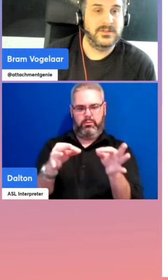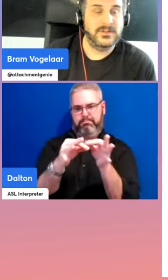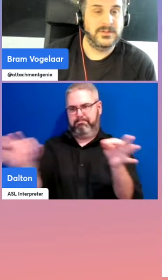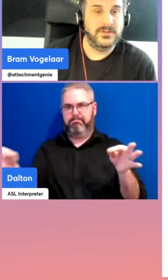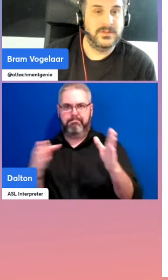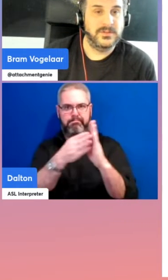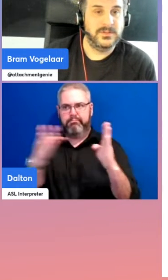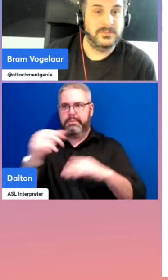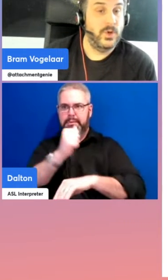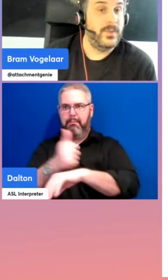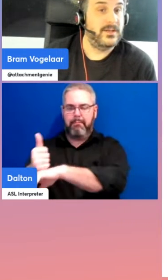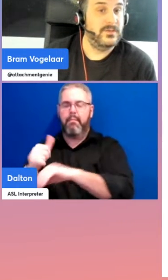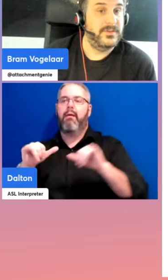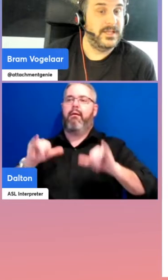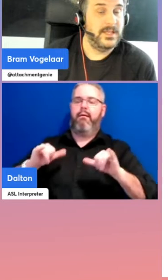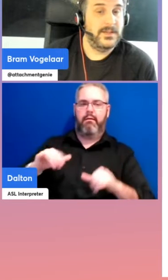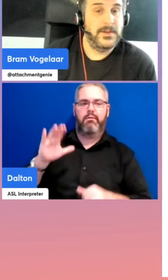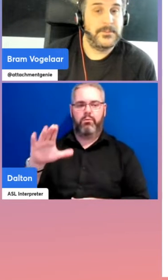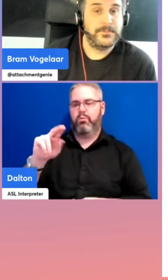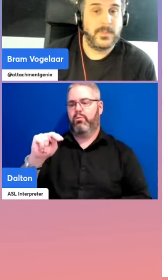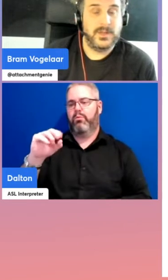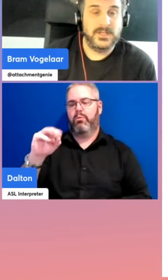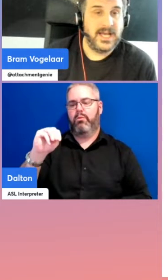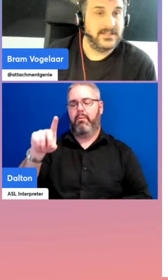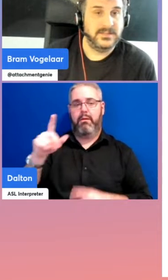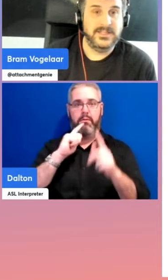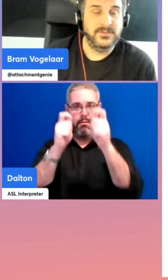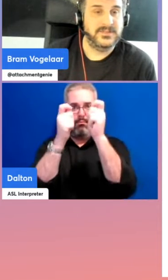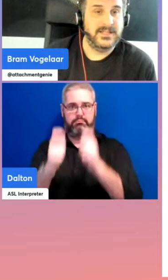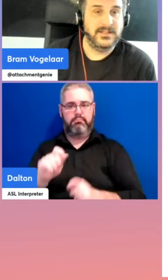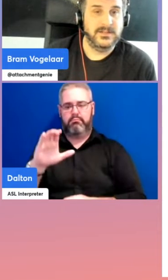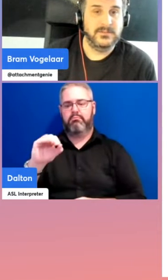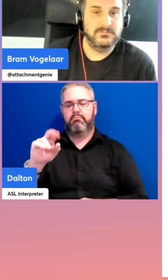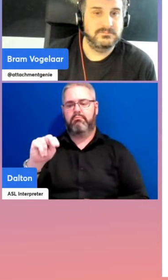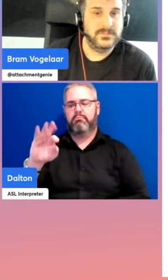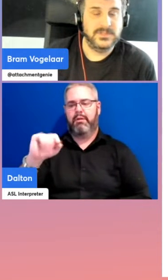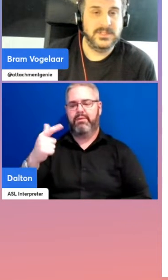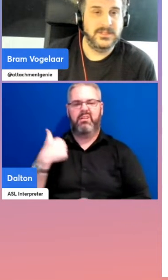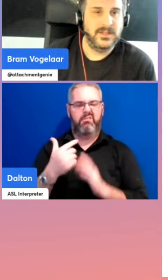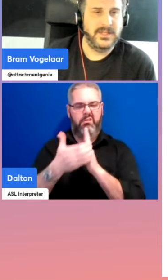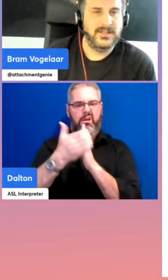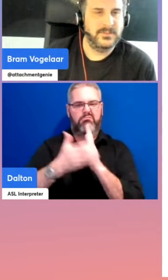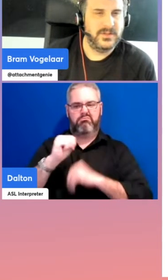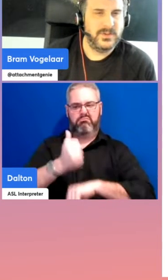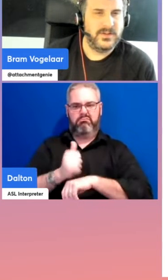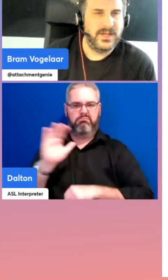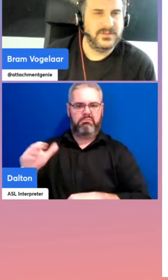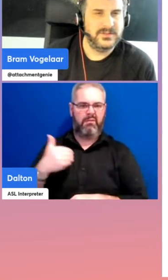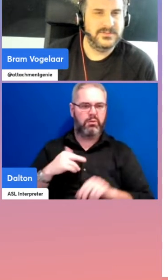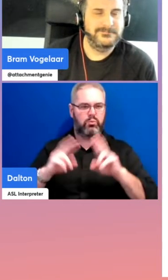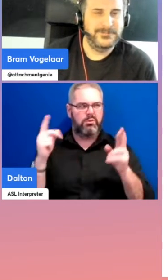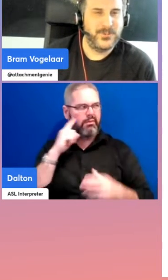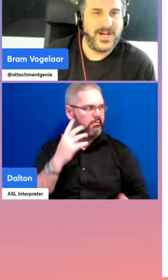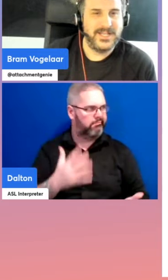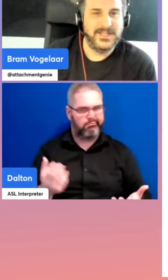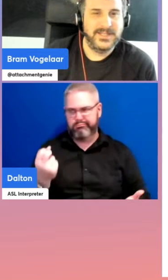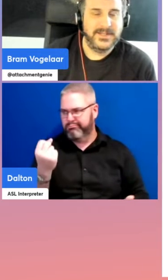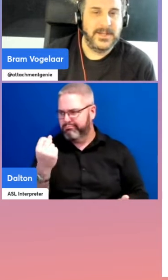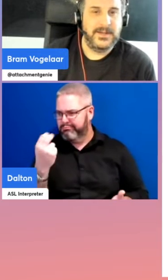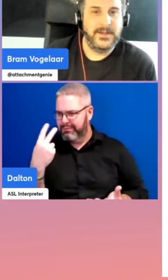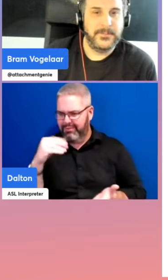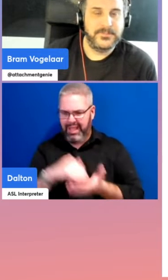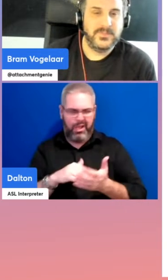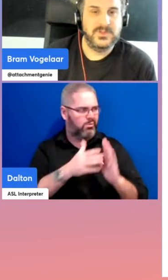your Nomad config. It has a default setting I think it's about 12,000